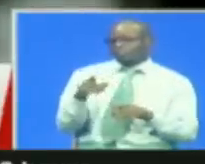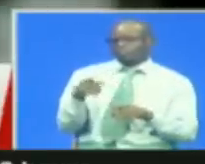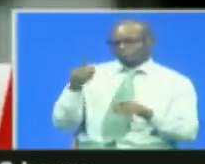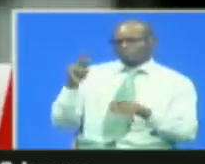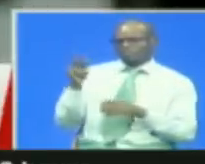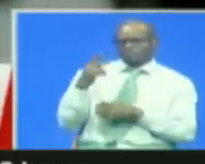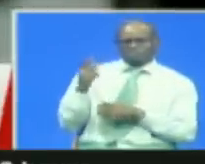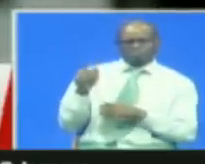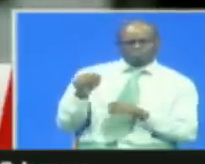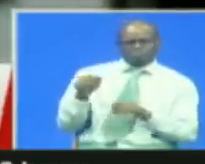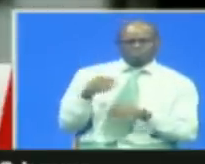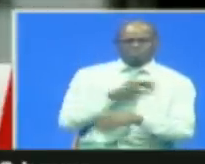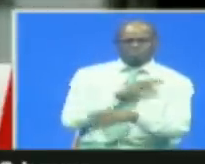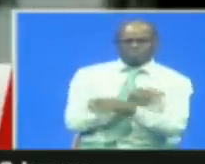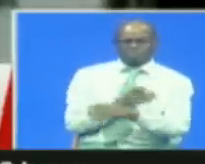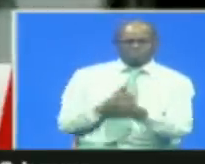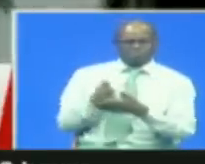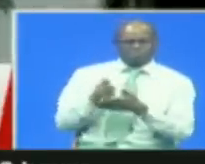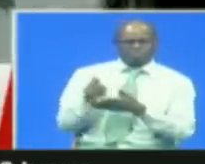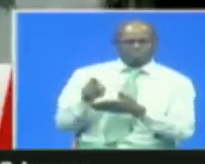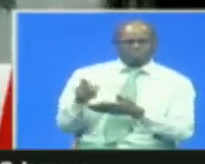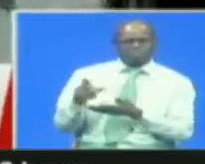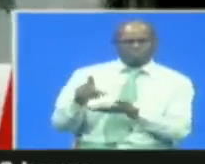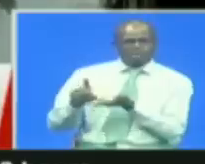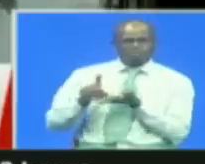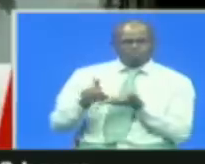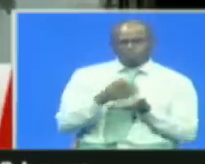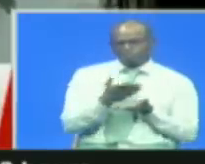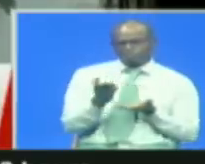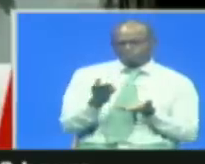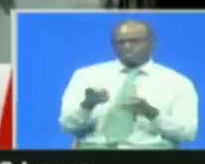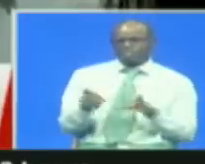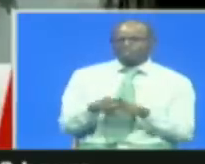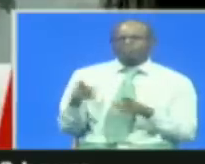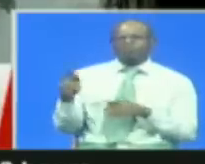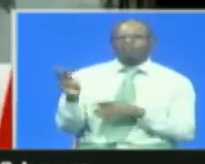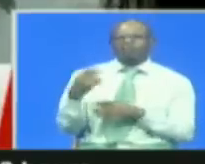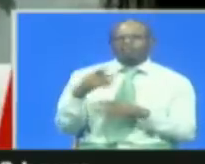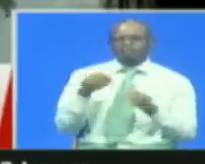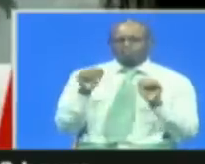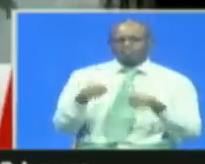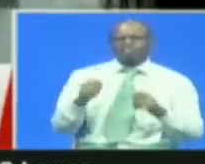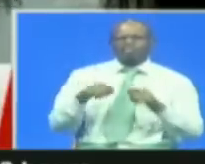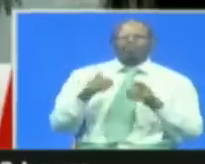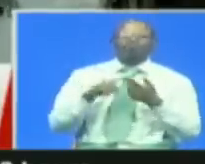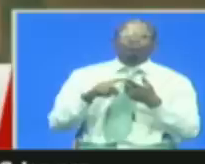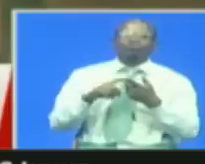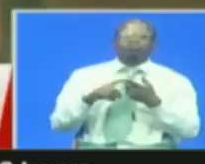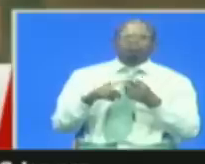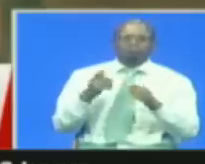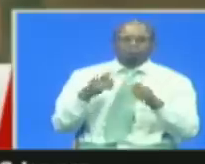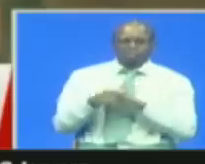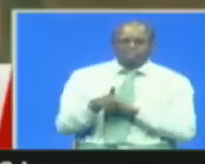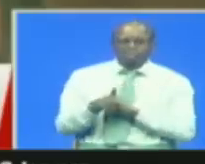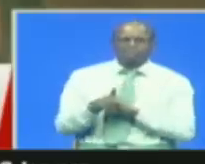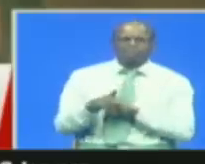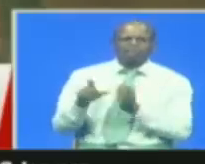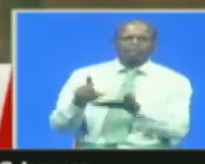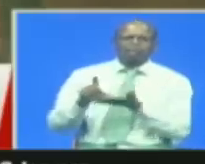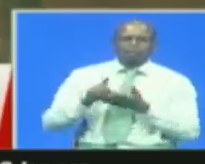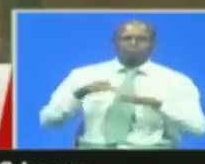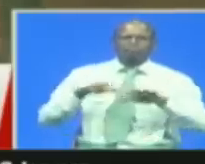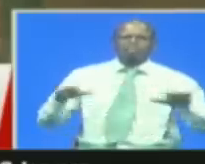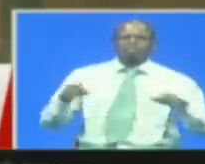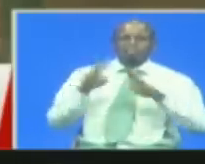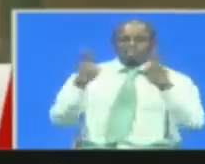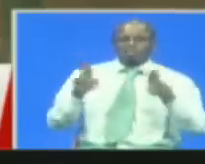debts, warning that a default would soil Kenya's ability to tap into the international debt market. Between January and March this